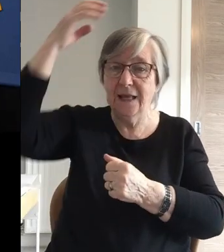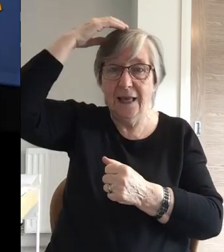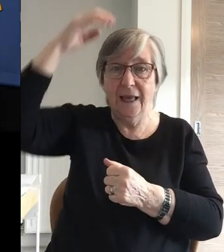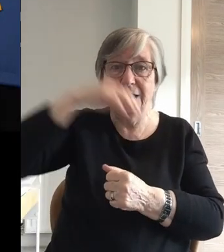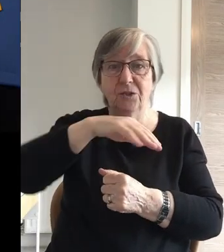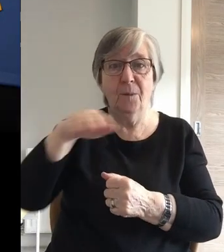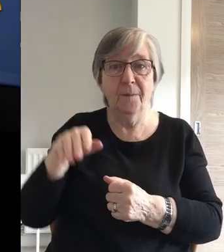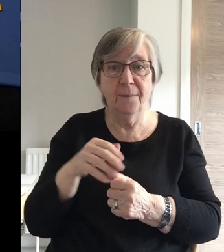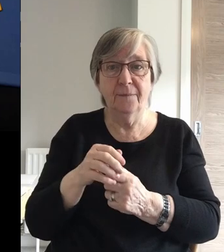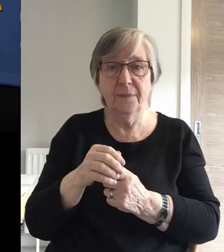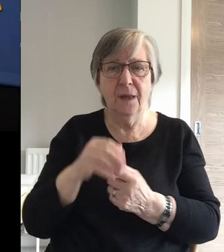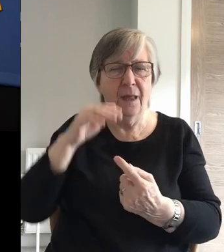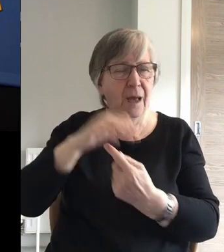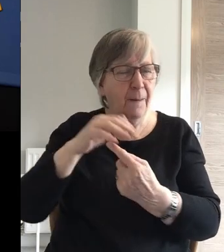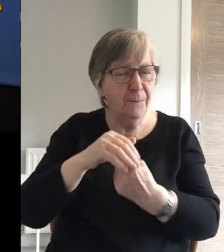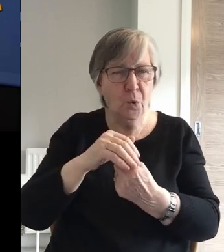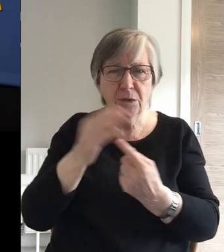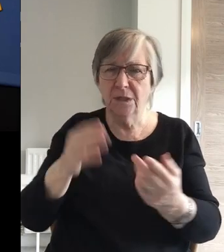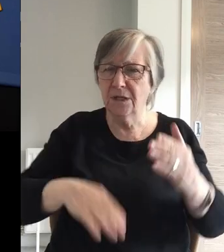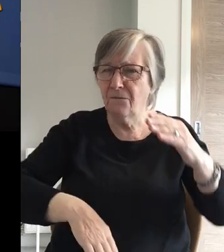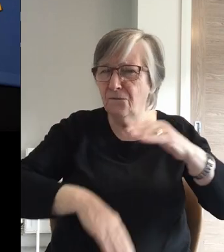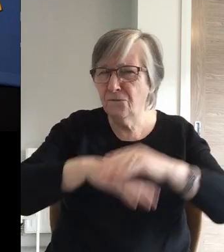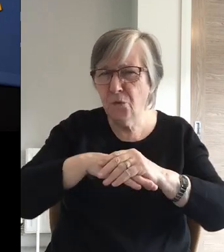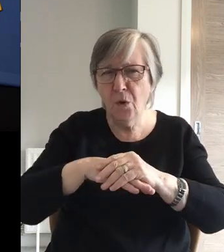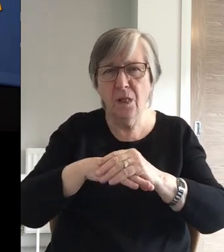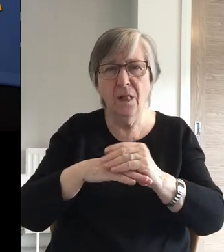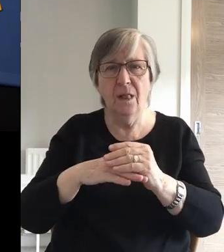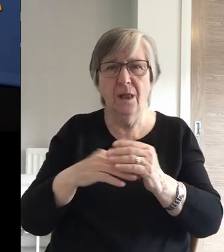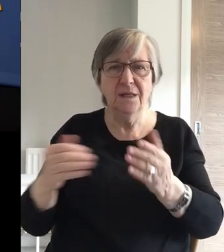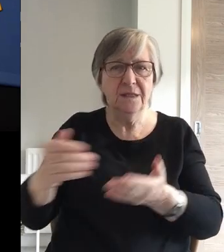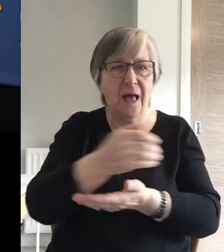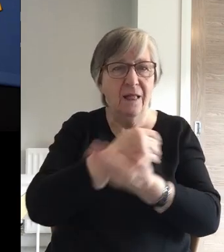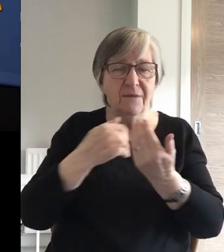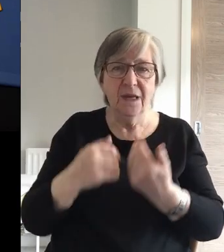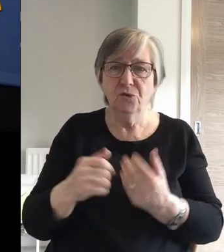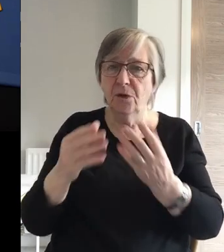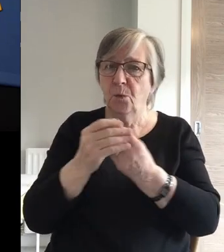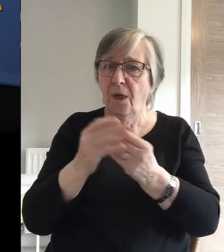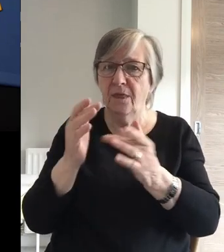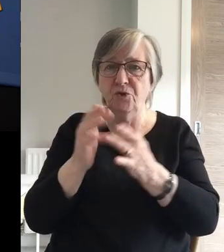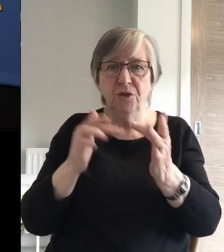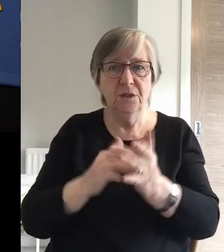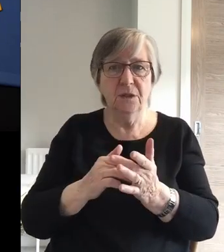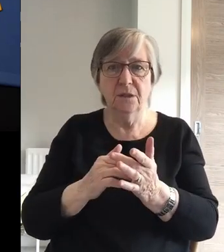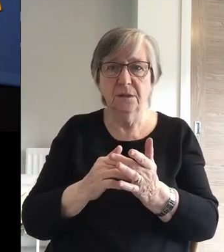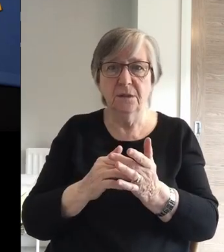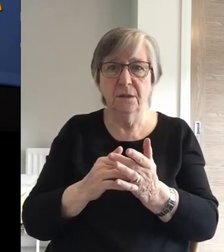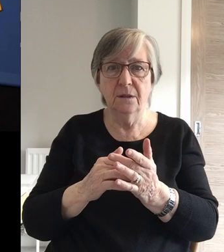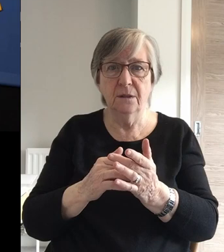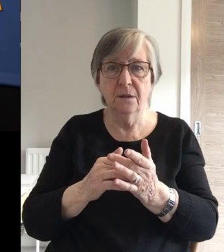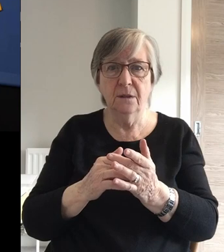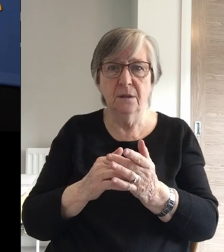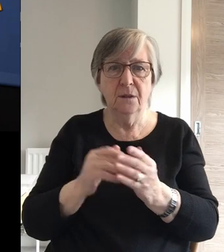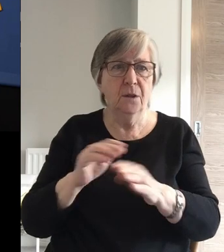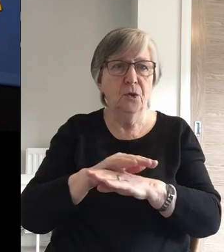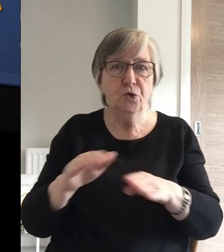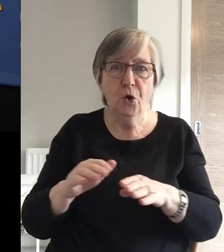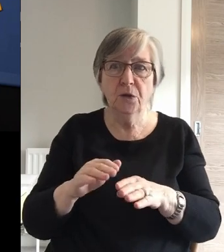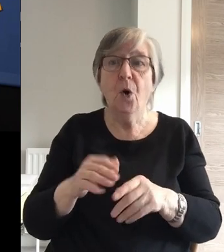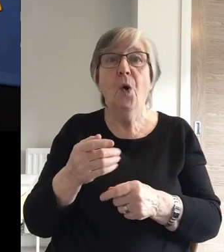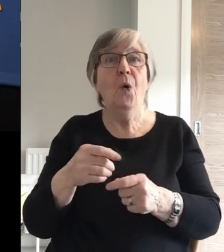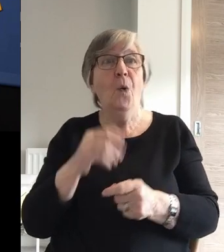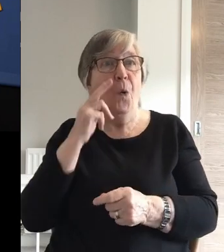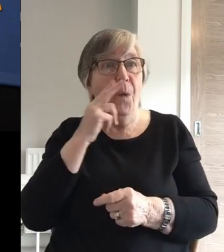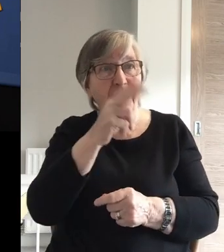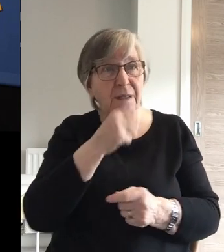The important thing is a fullness of enjoying a fullness of his salvation, not taking up as with our loved ones